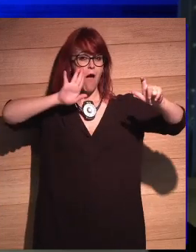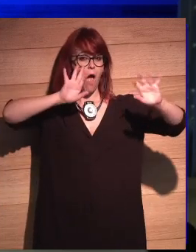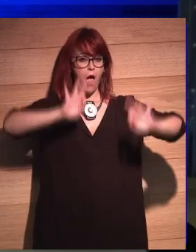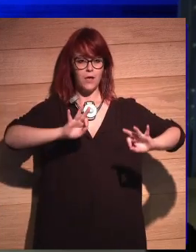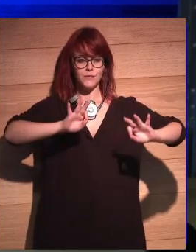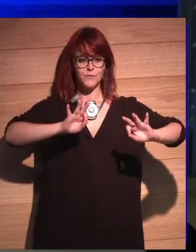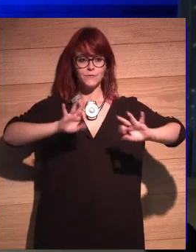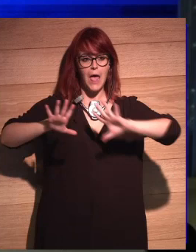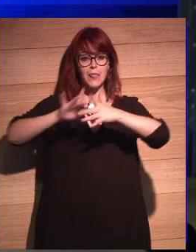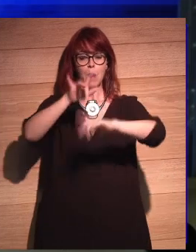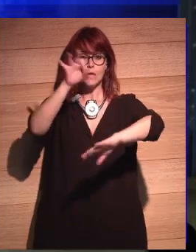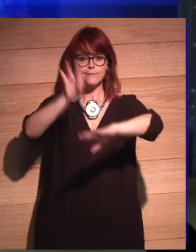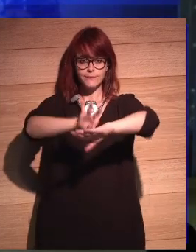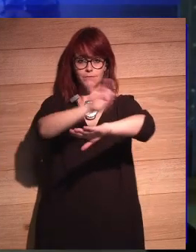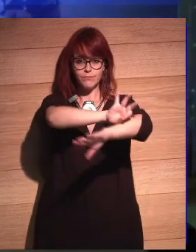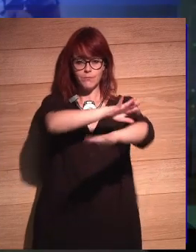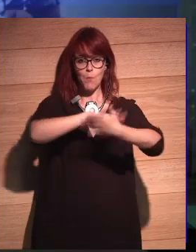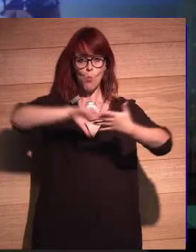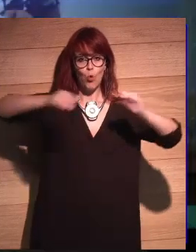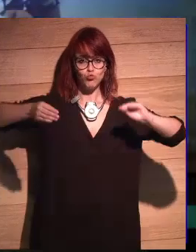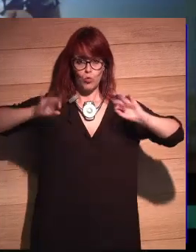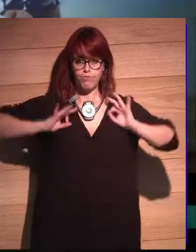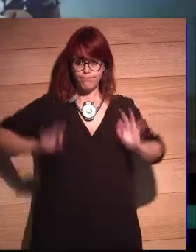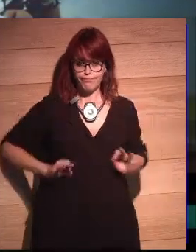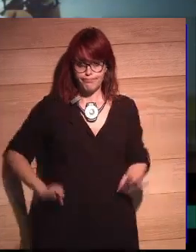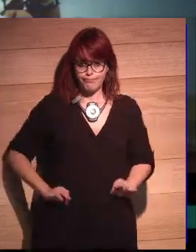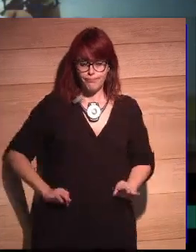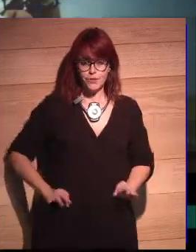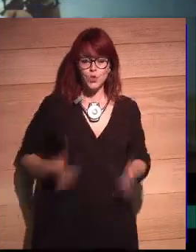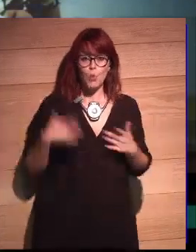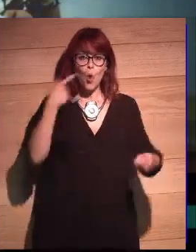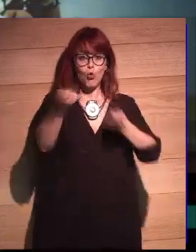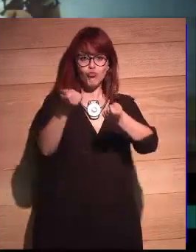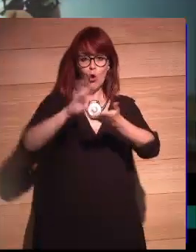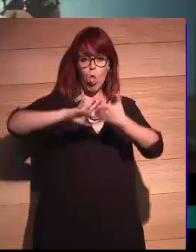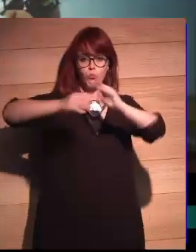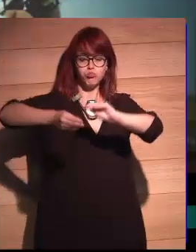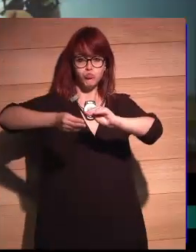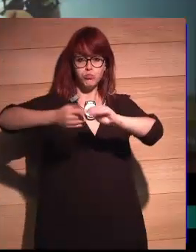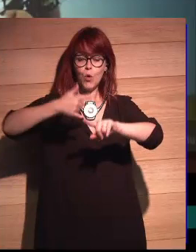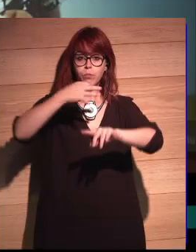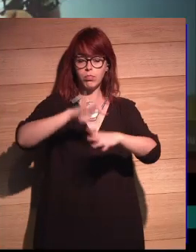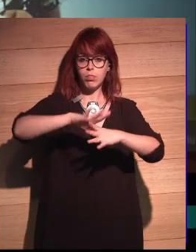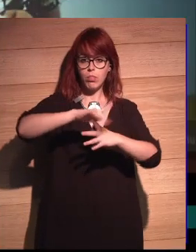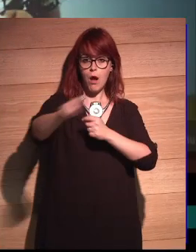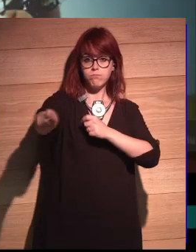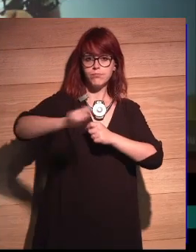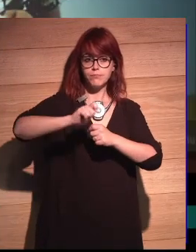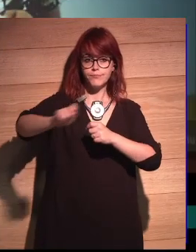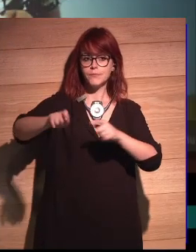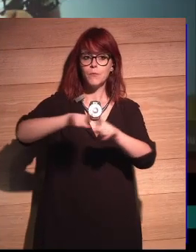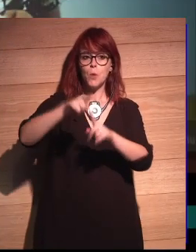sensors on your muscles, and they're able to control your muscles a little bit. So you can do stuff like drop a pen, and there's